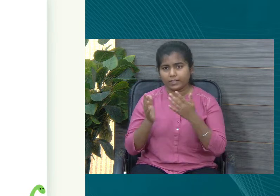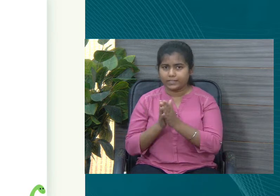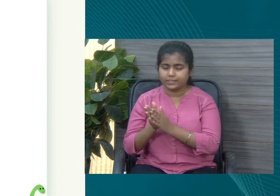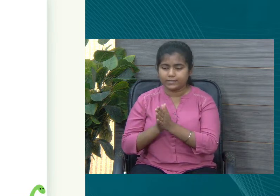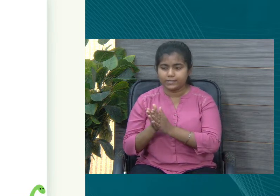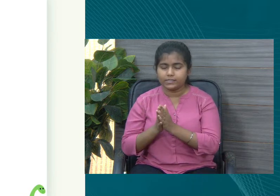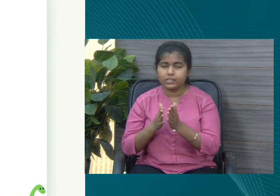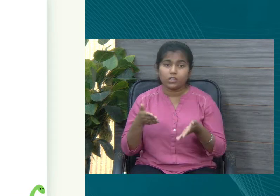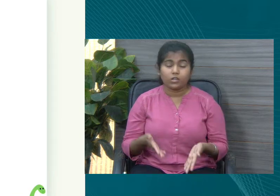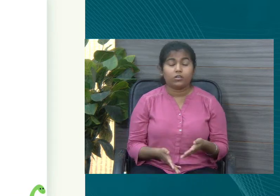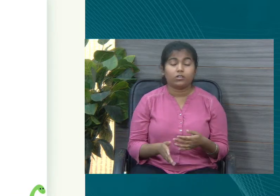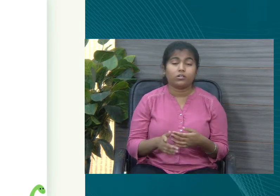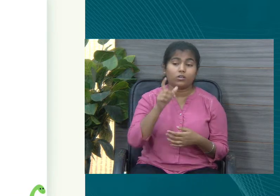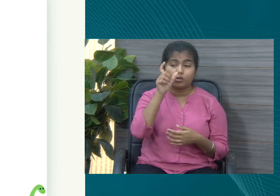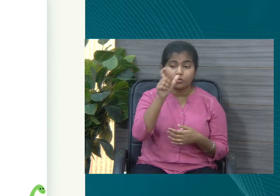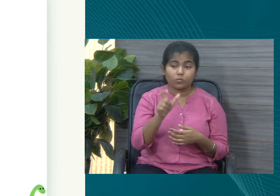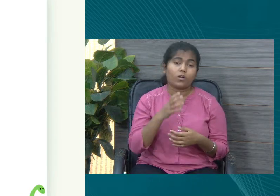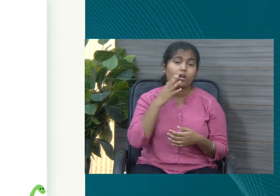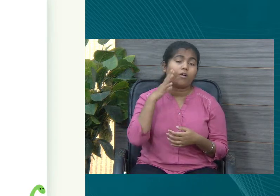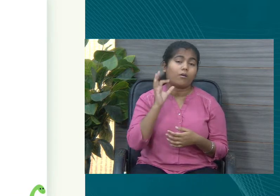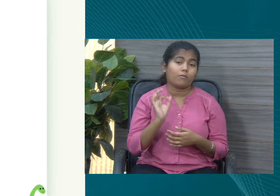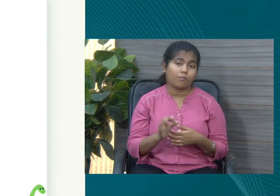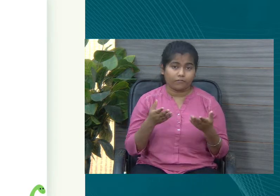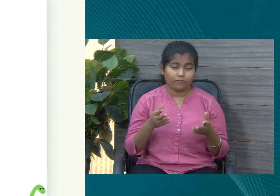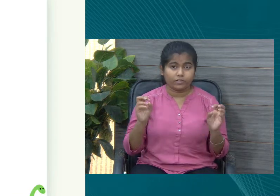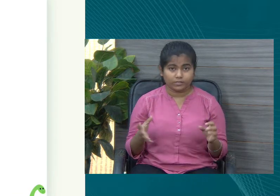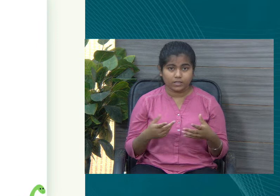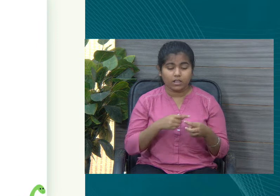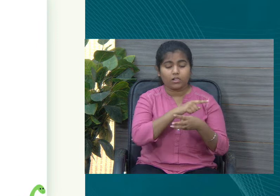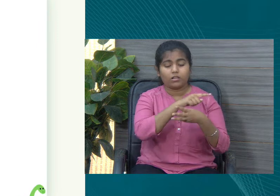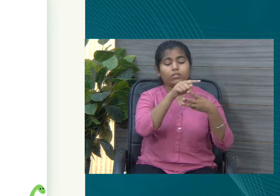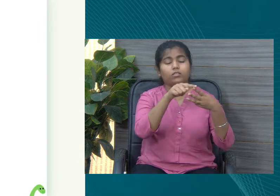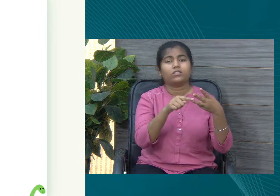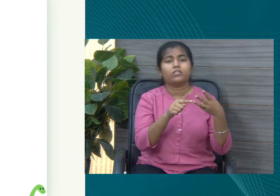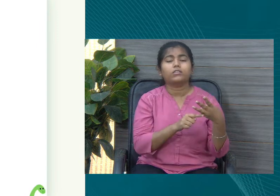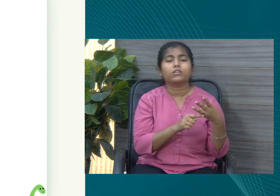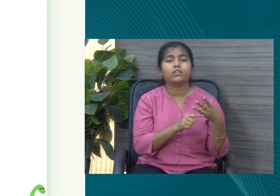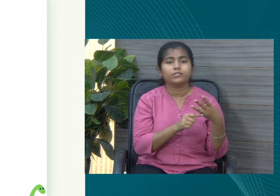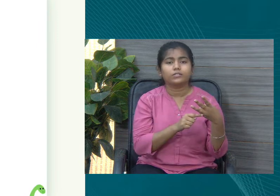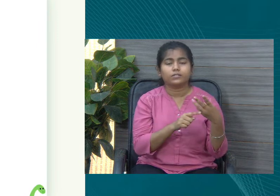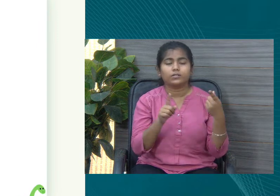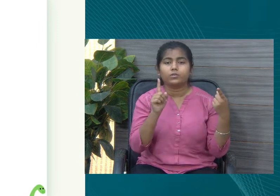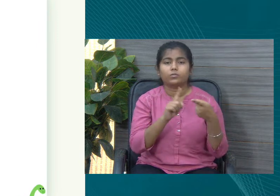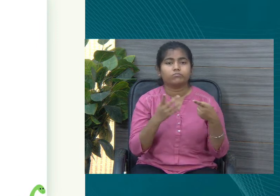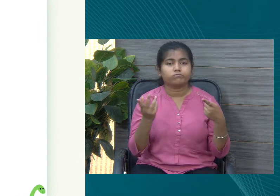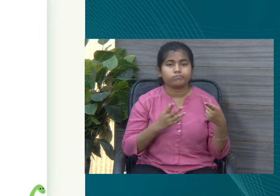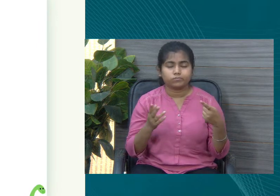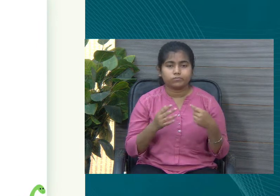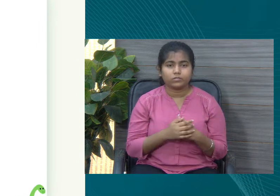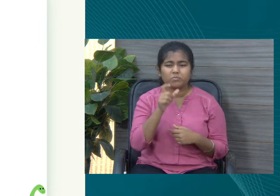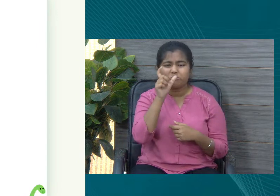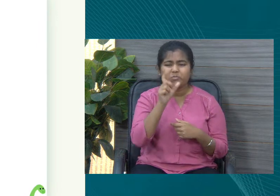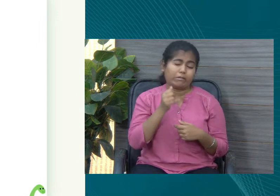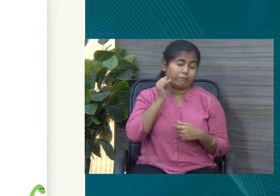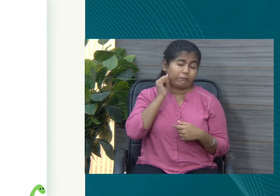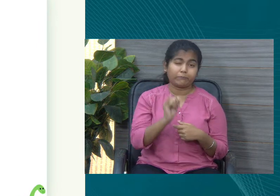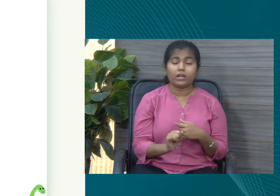to the keywords section now. As usual, we have 3 keywords for this session. Our first keyword is